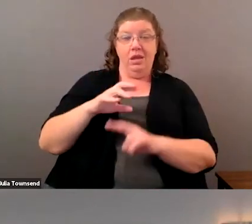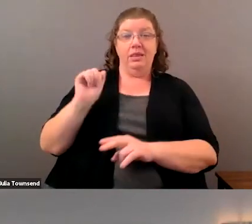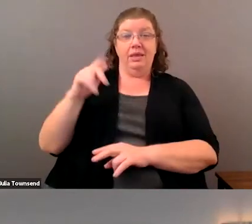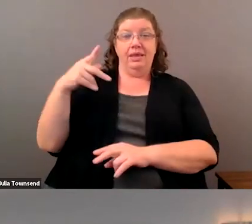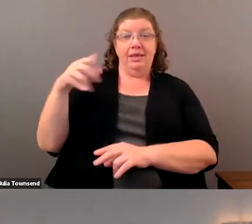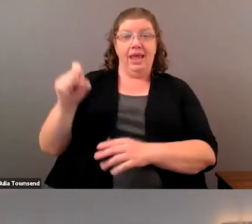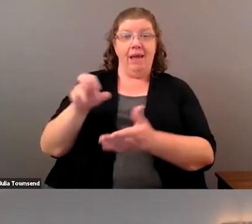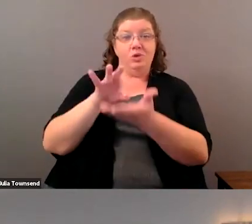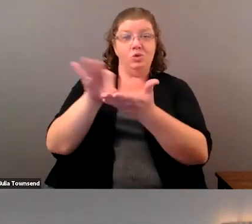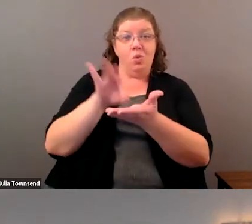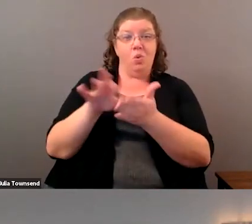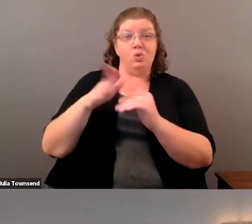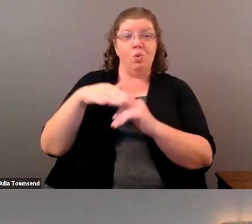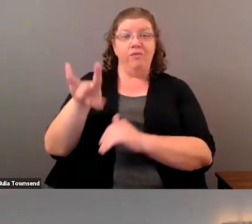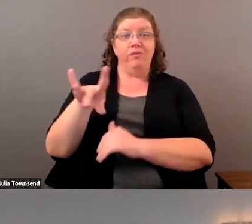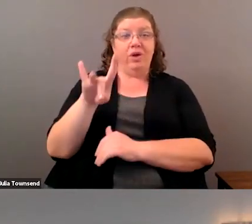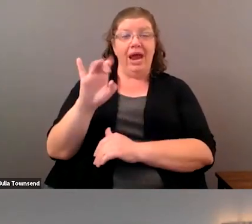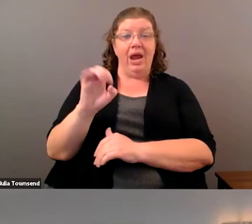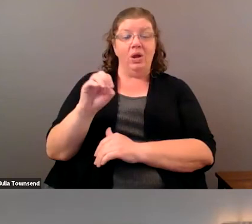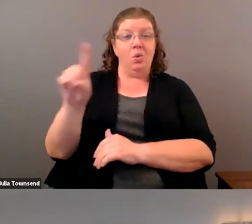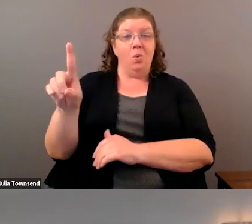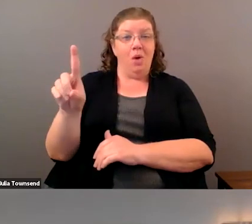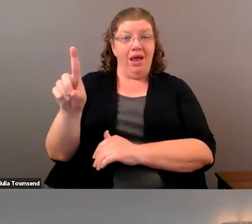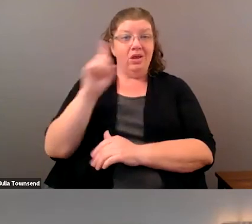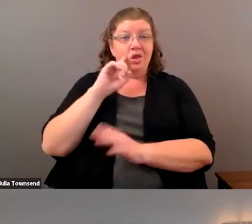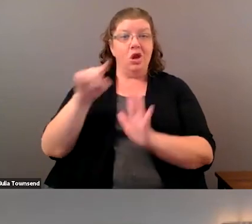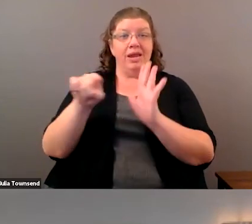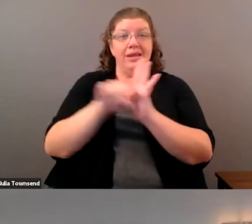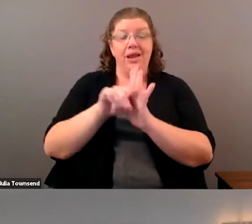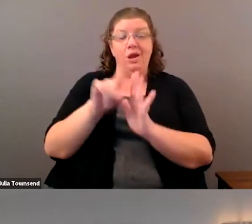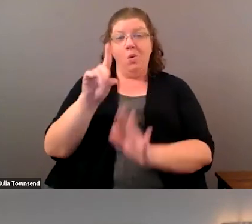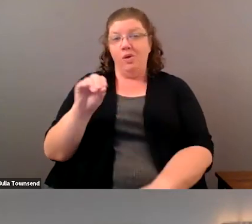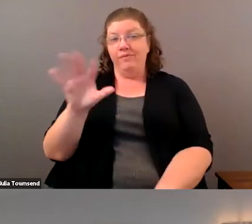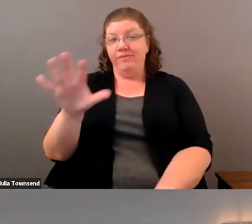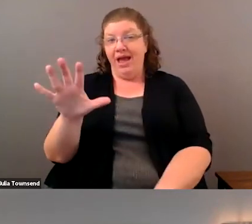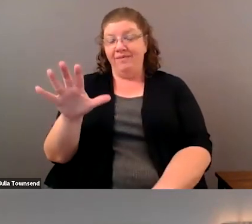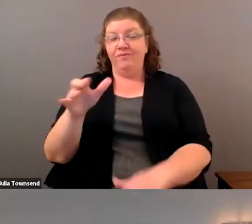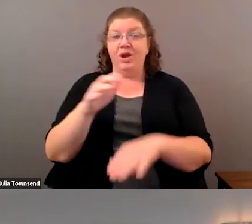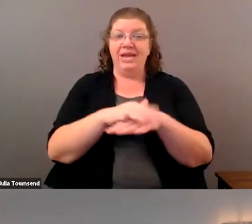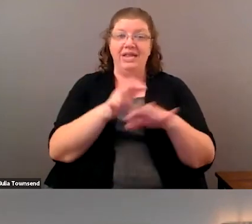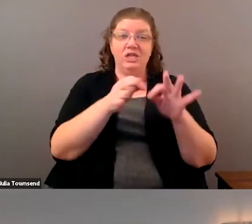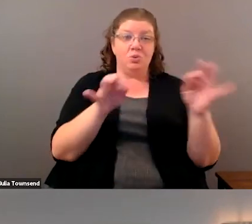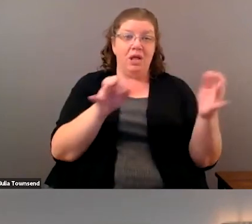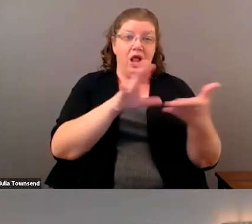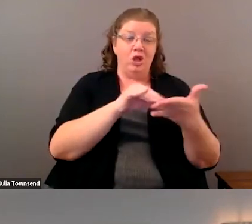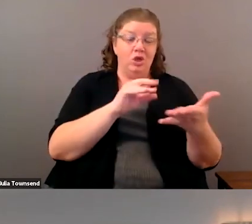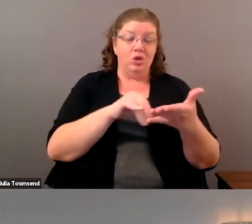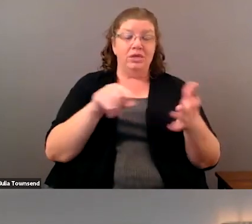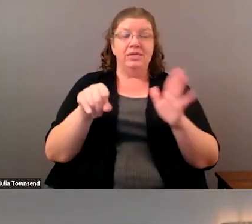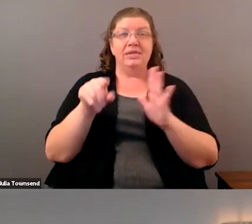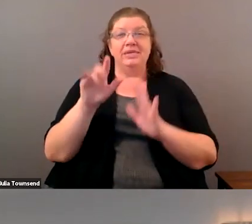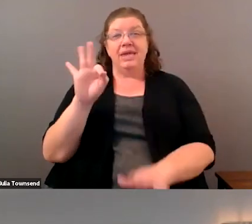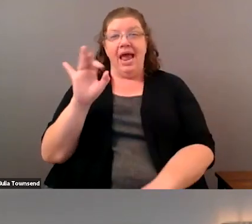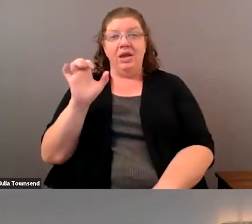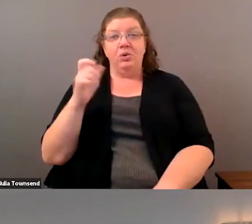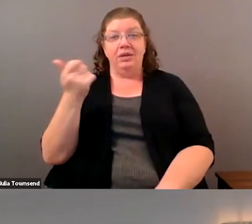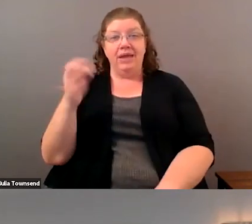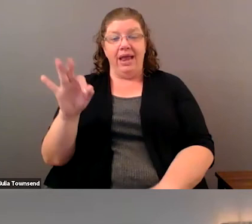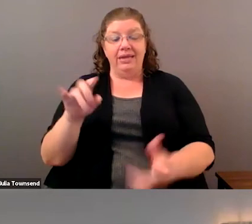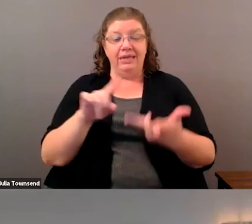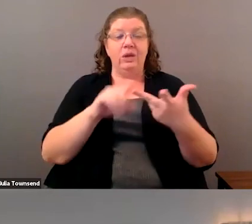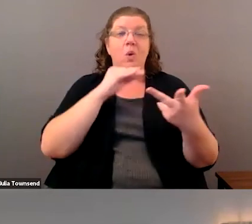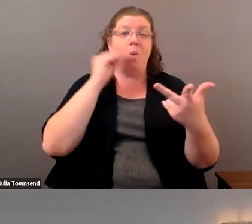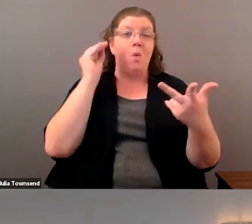there are over 801 that are in negative 105, English language learners 919, homeless